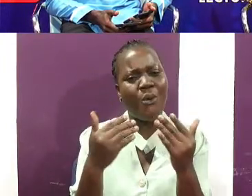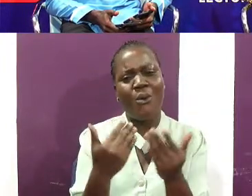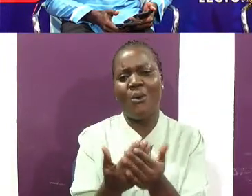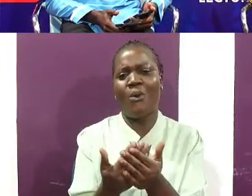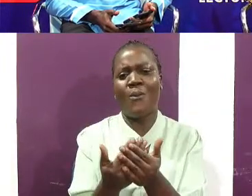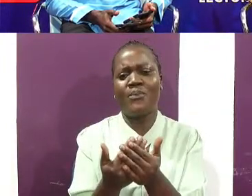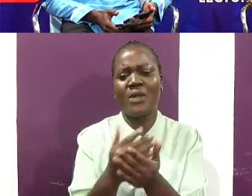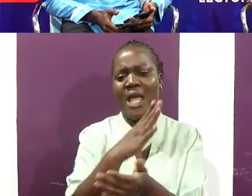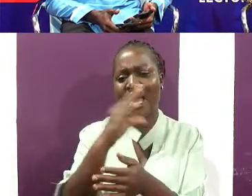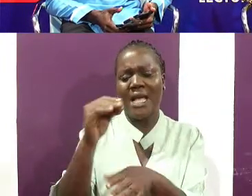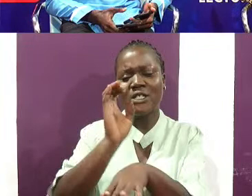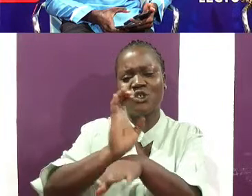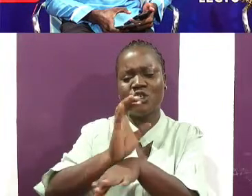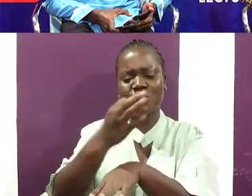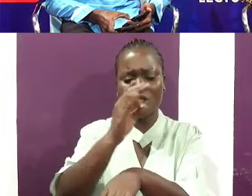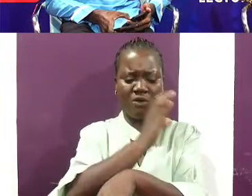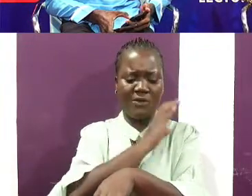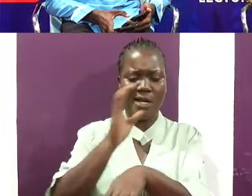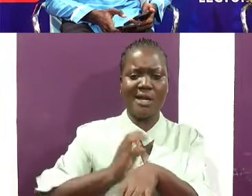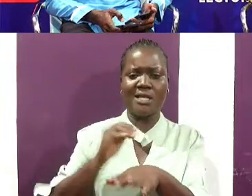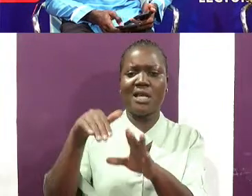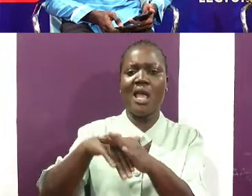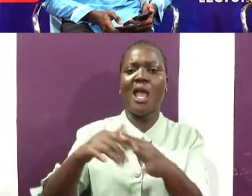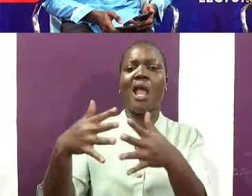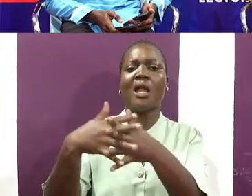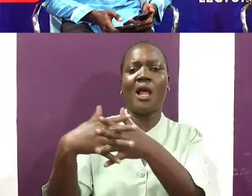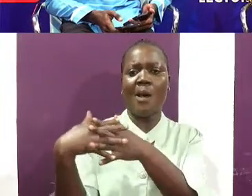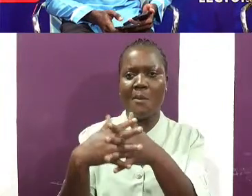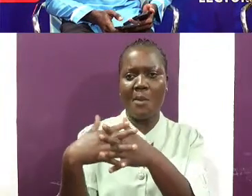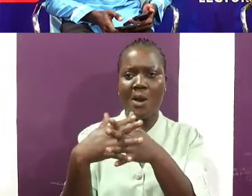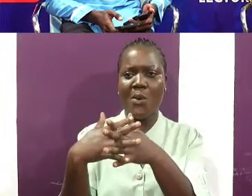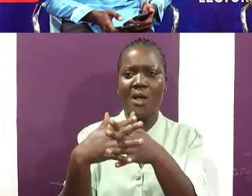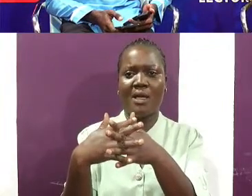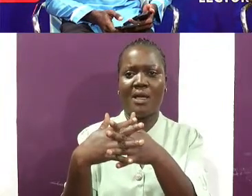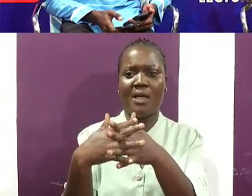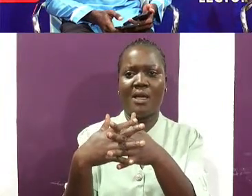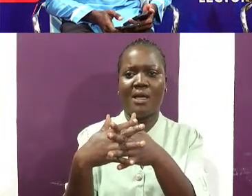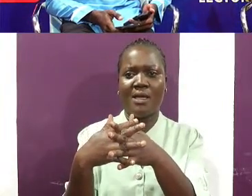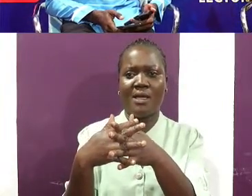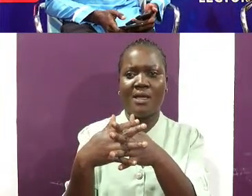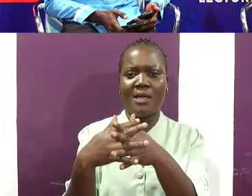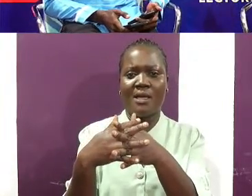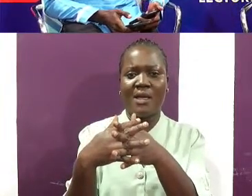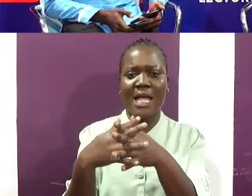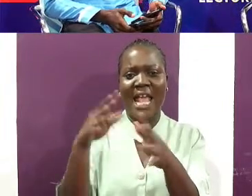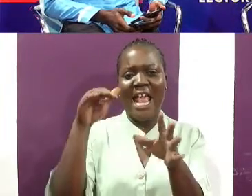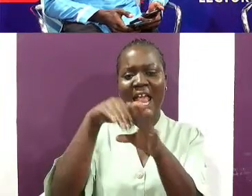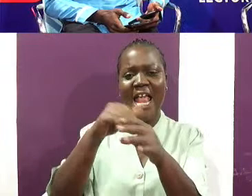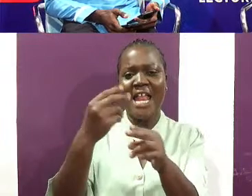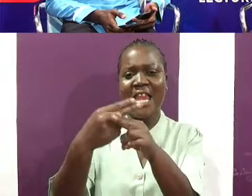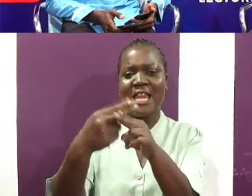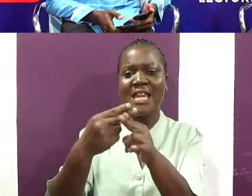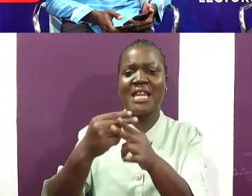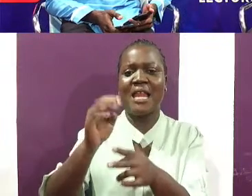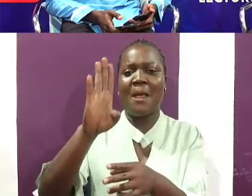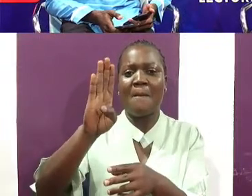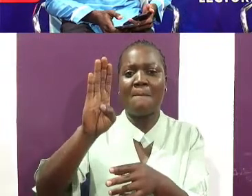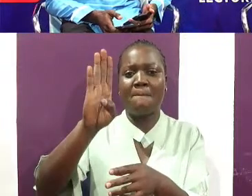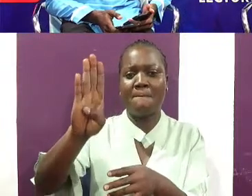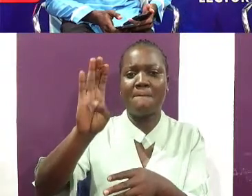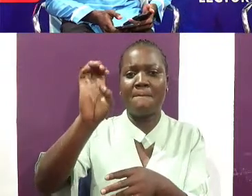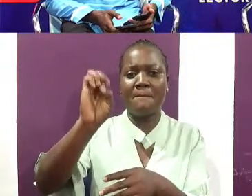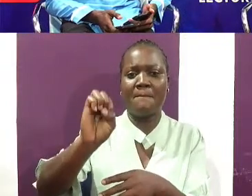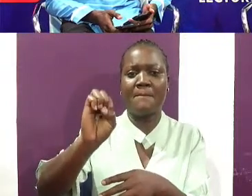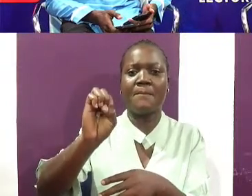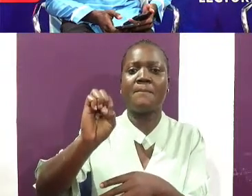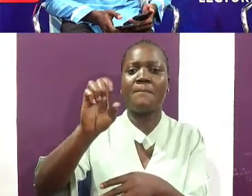Antwerp ewo Belgium no say omo so aso yasne jumedi ese no etimakoso enyo nom churches